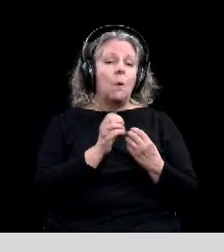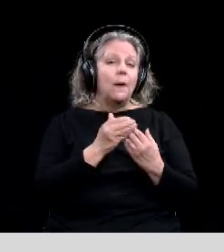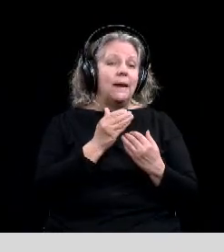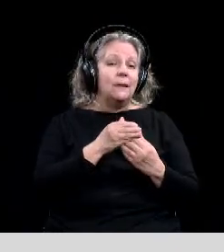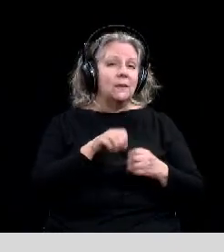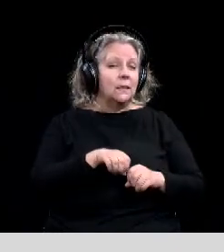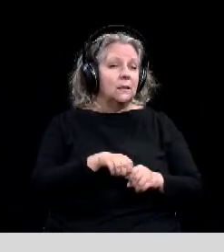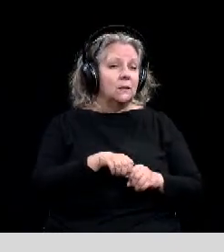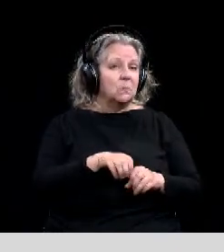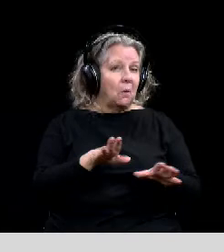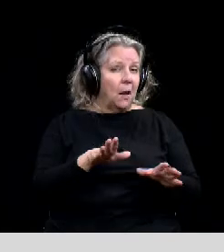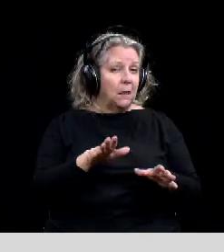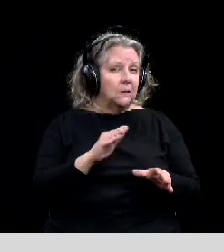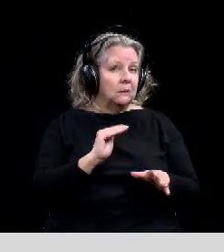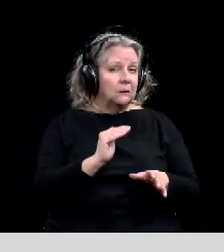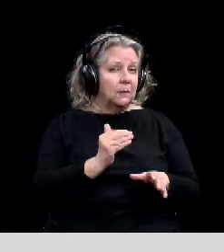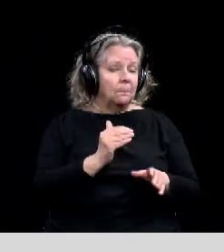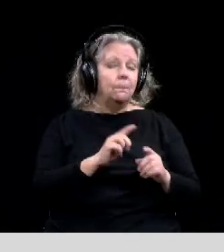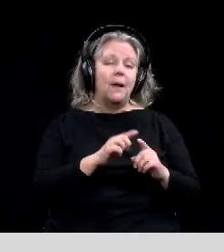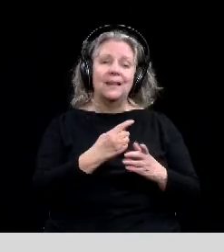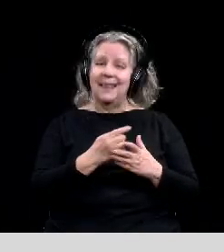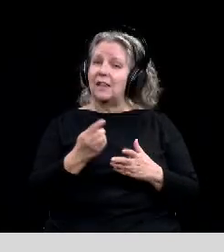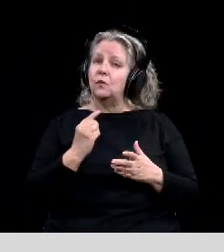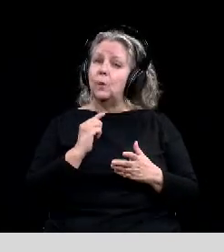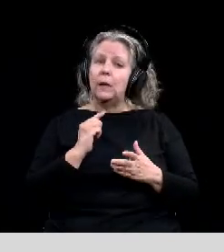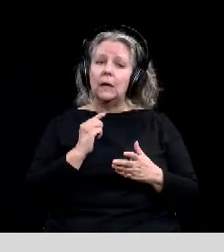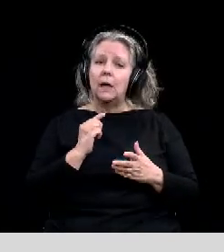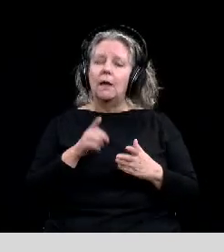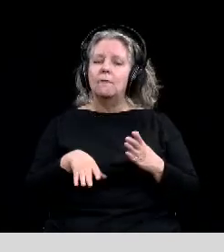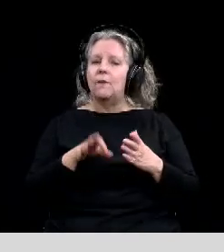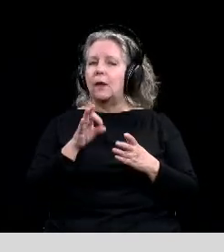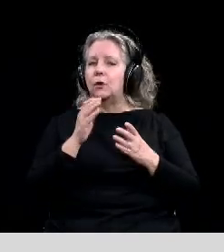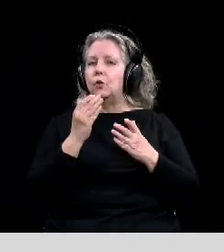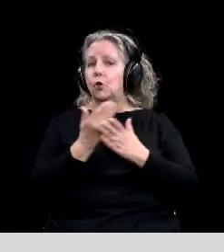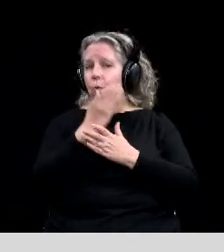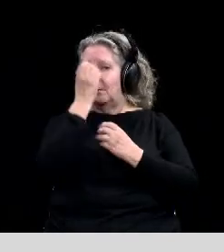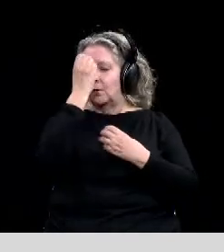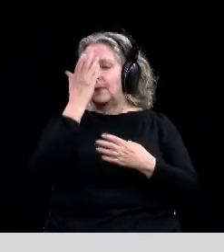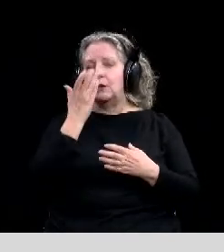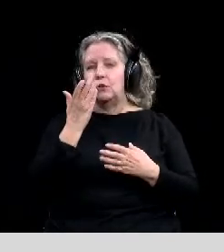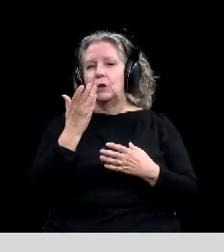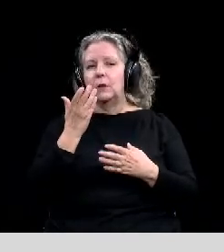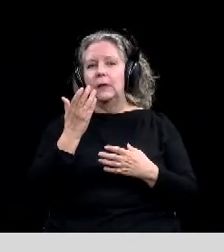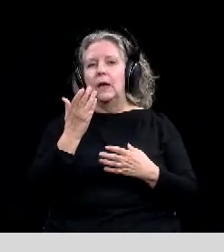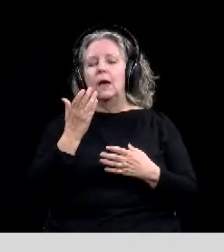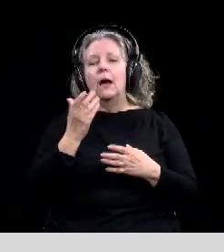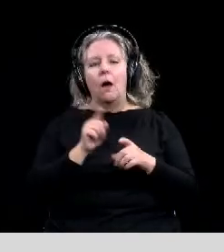that it is possibly more fatal. To be clear, it is the